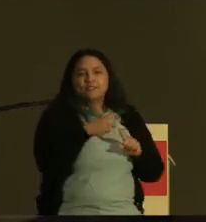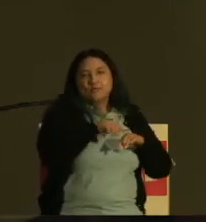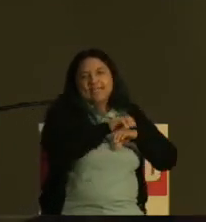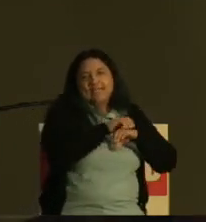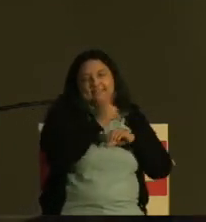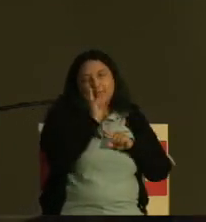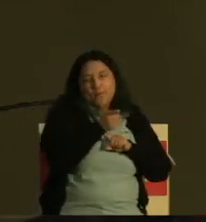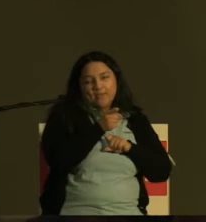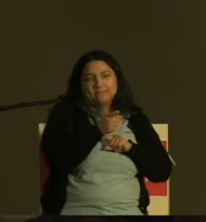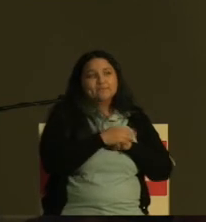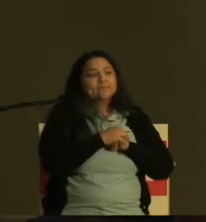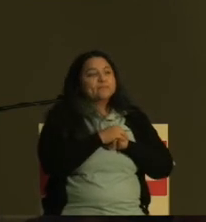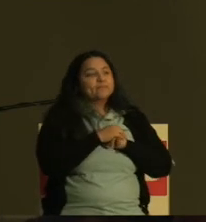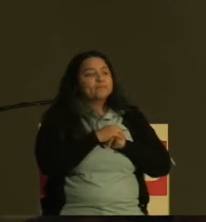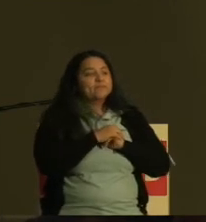moment.